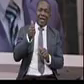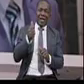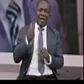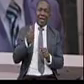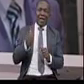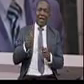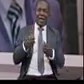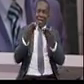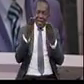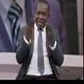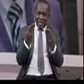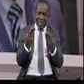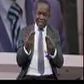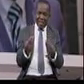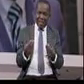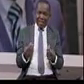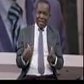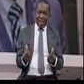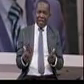higher